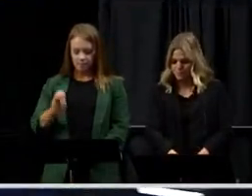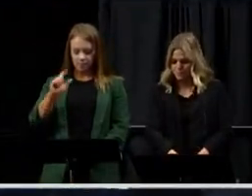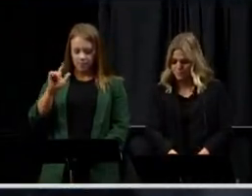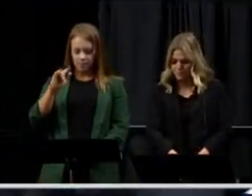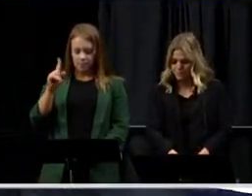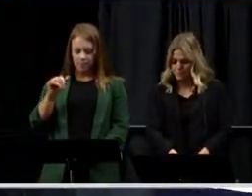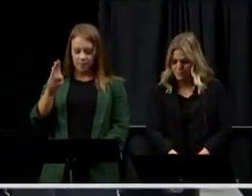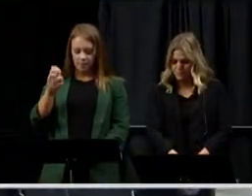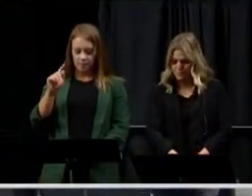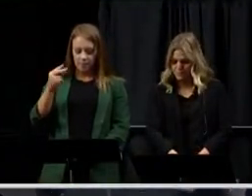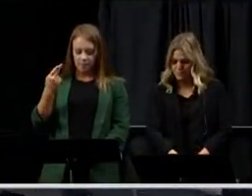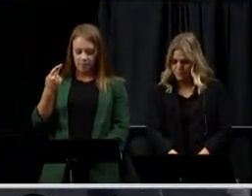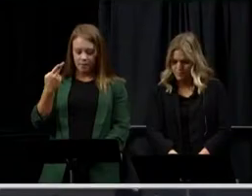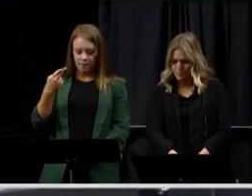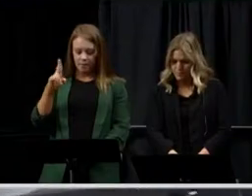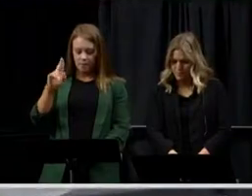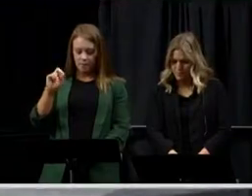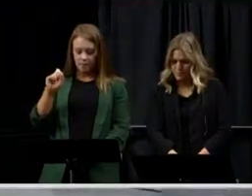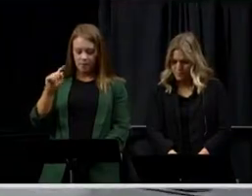Elizabeth Grace Hunstead.